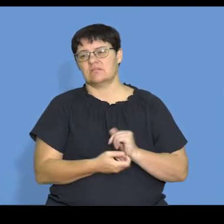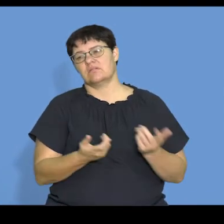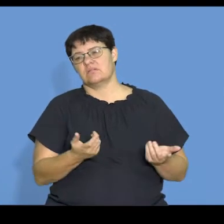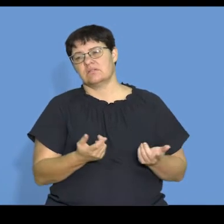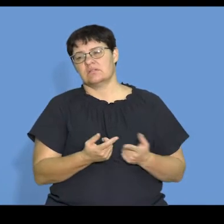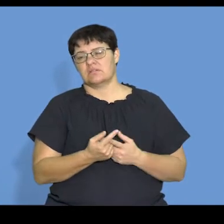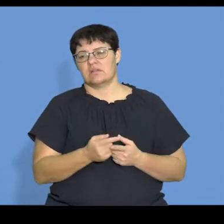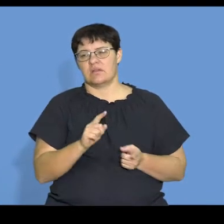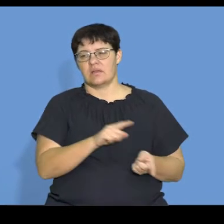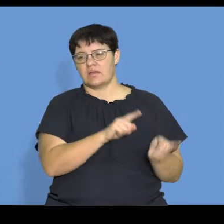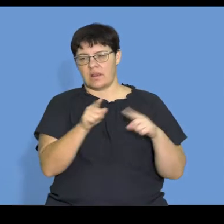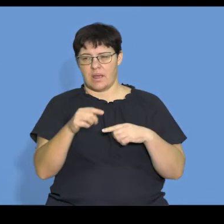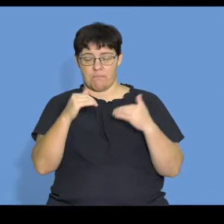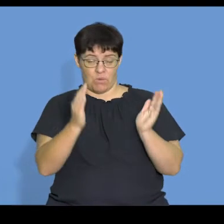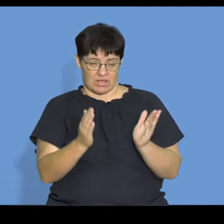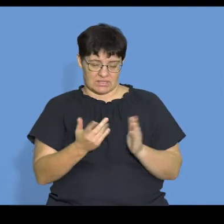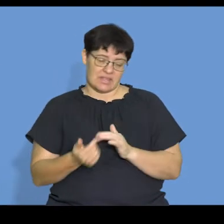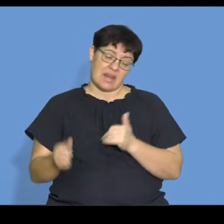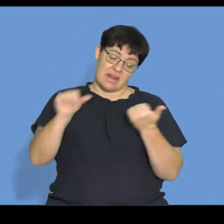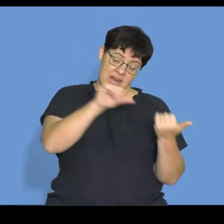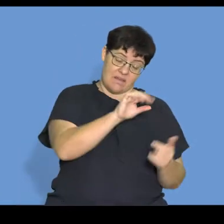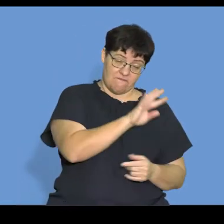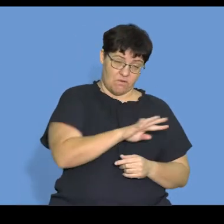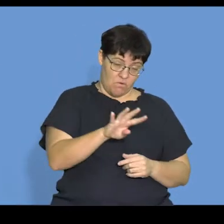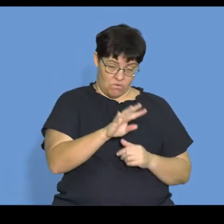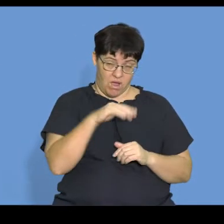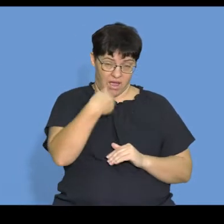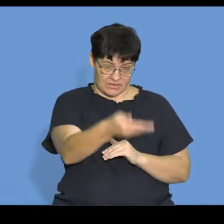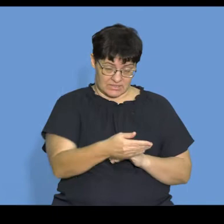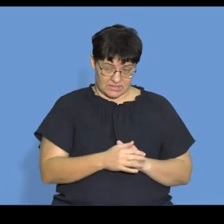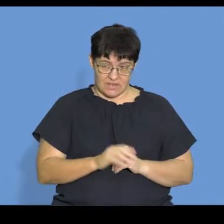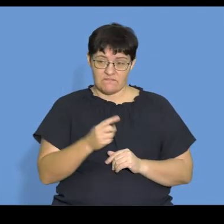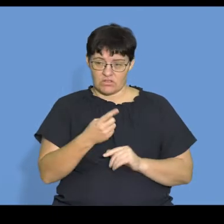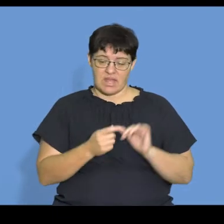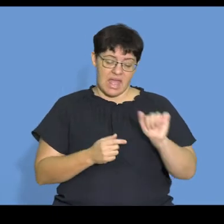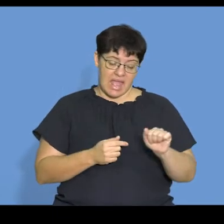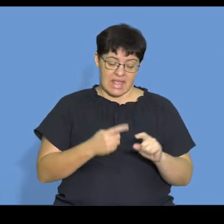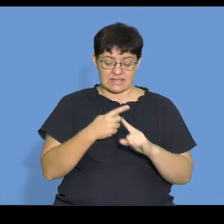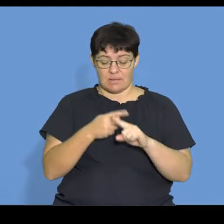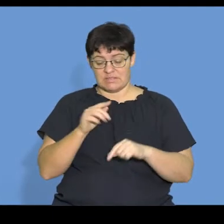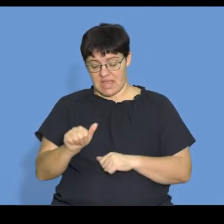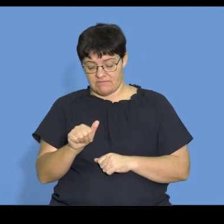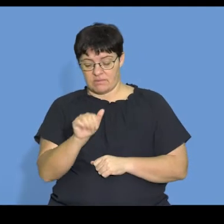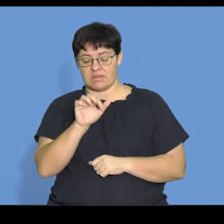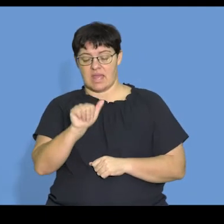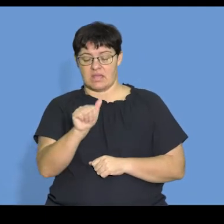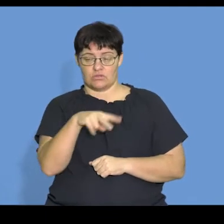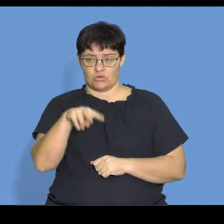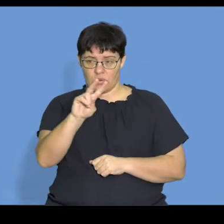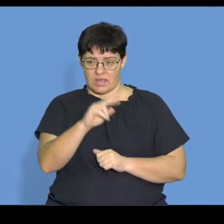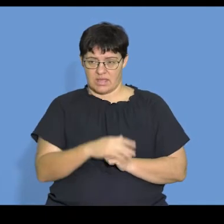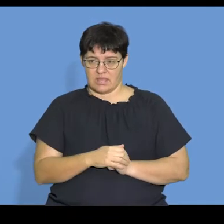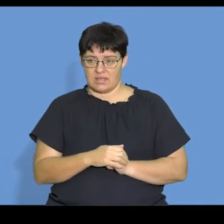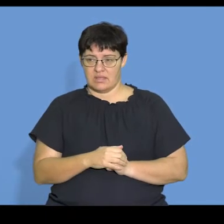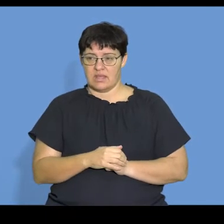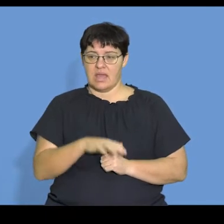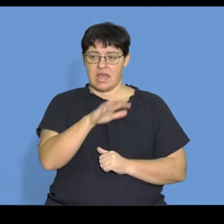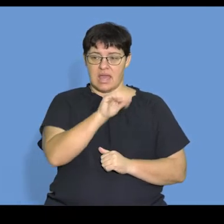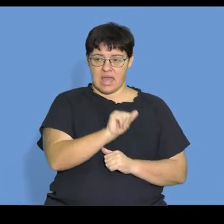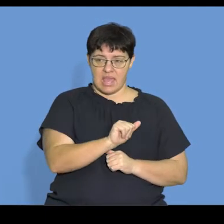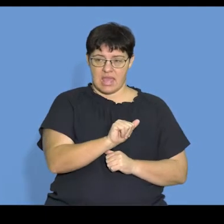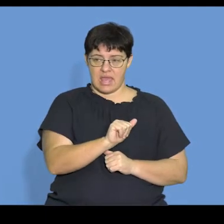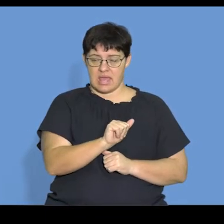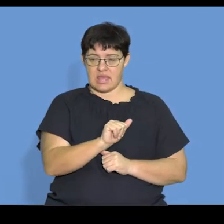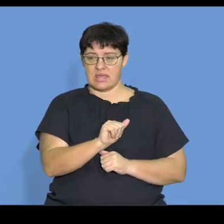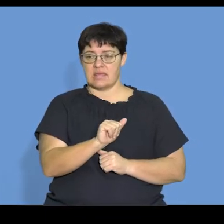the brackets and then multiply the 4 after. A multiplied by a will give me a squared. A multiplied by -2